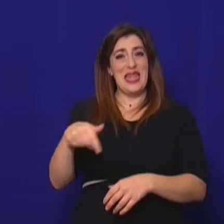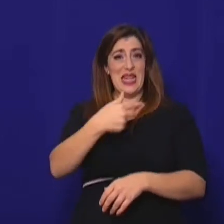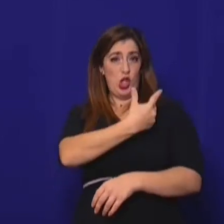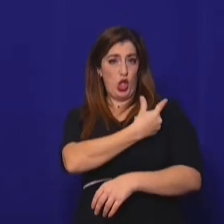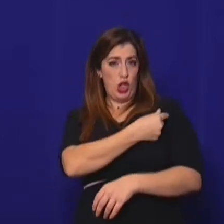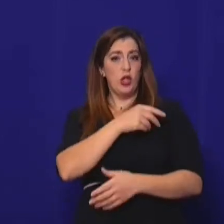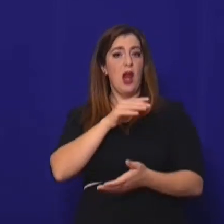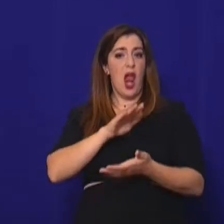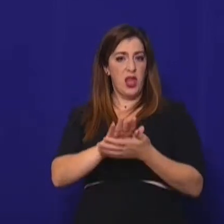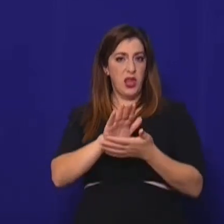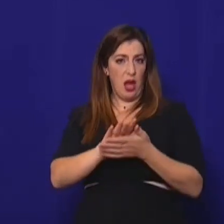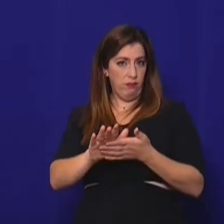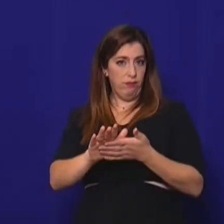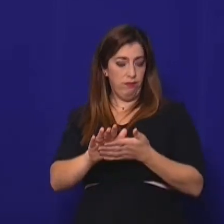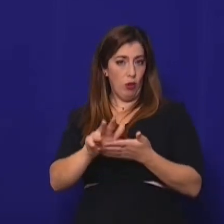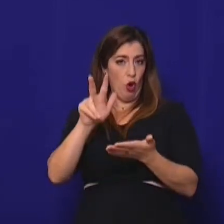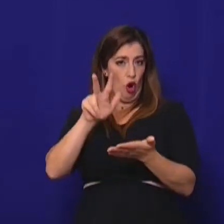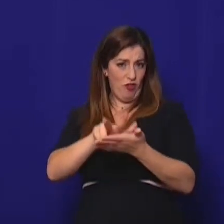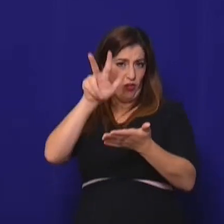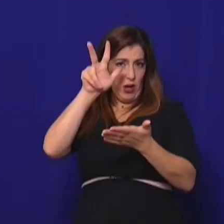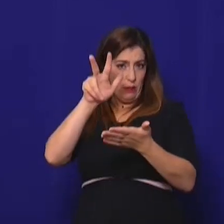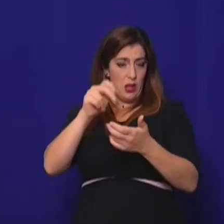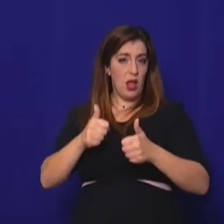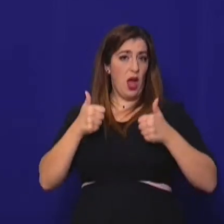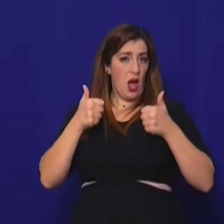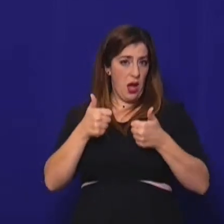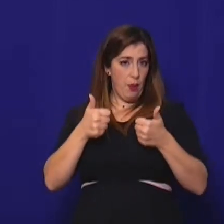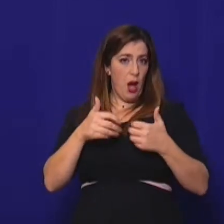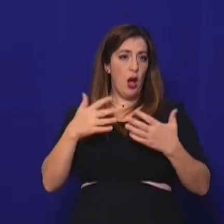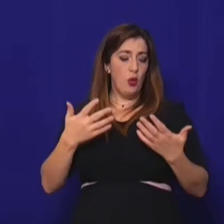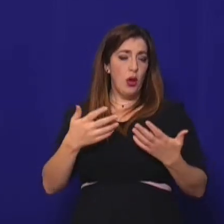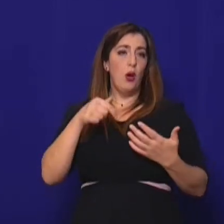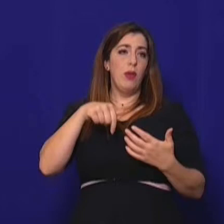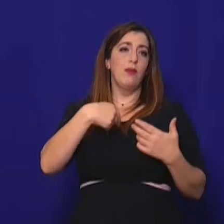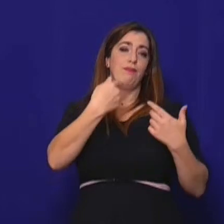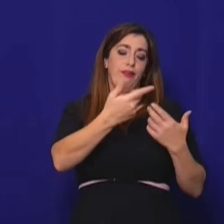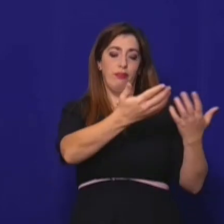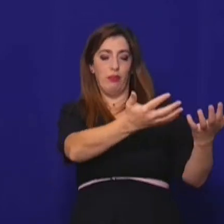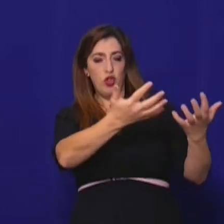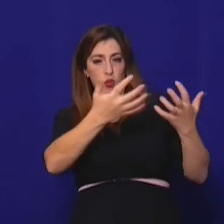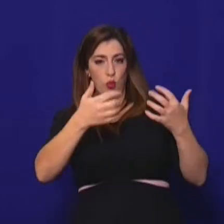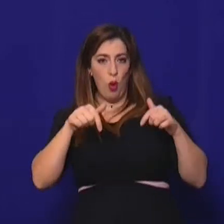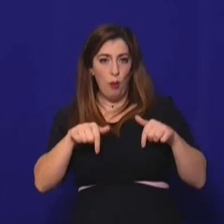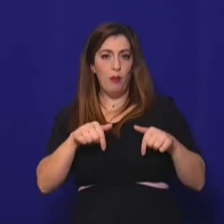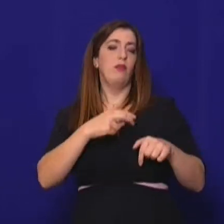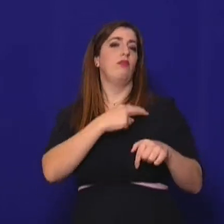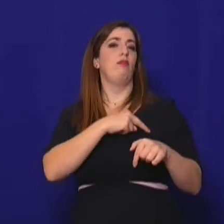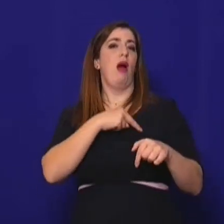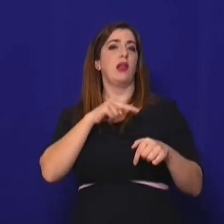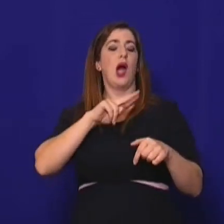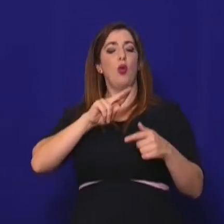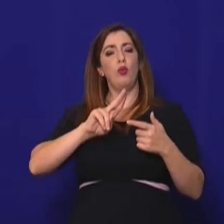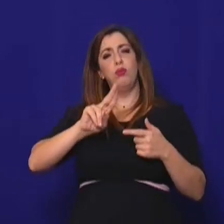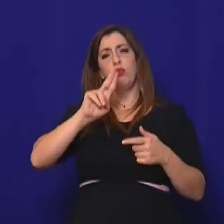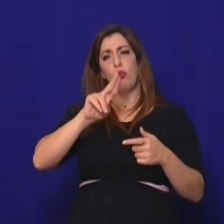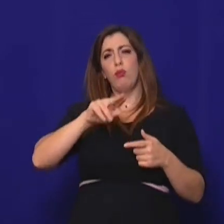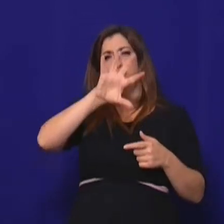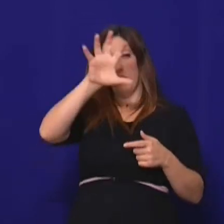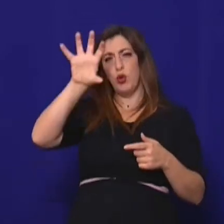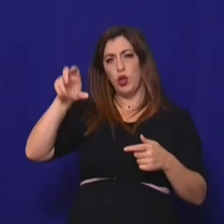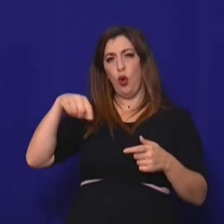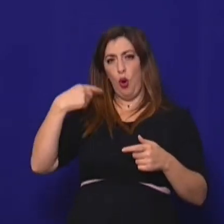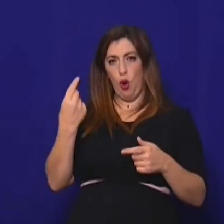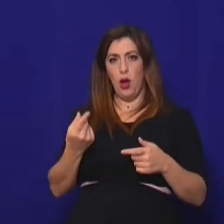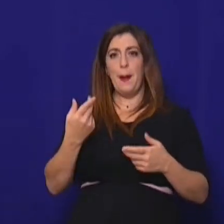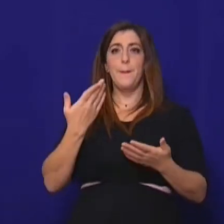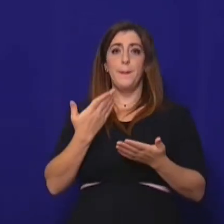u mbagħad bil-mod il-mod jibdew jiġu numru ta' vaccines lil pajjiżi biex propju ukoll dawn